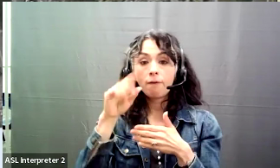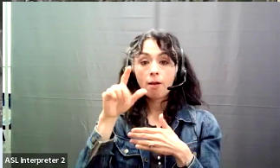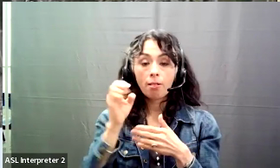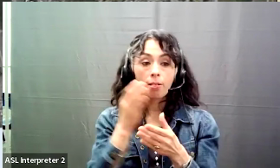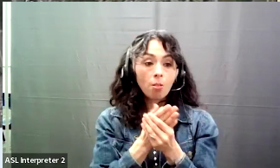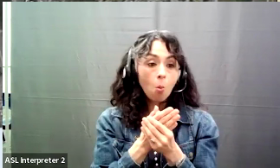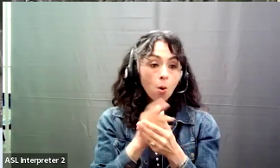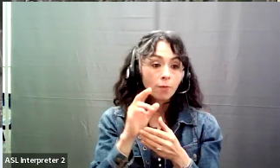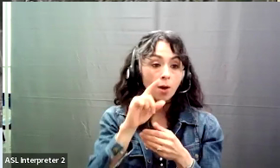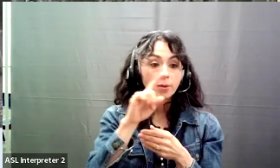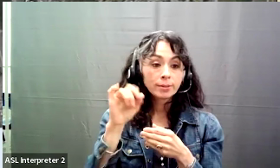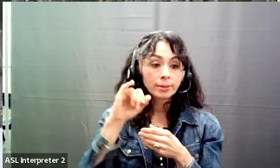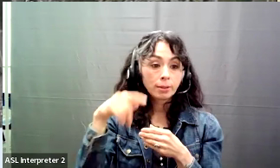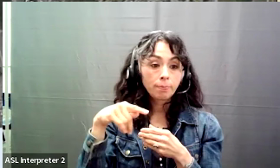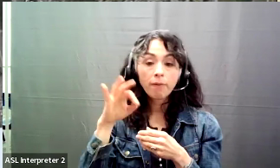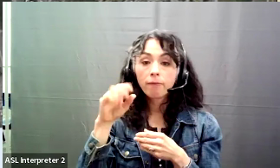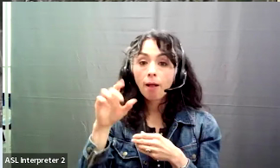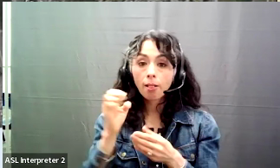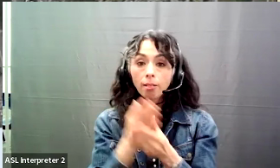or if you have the zipped